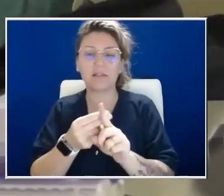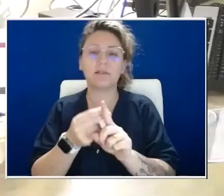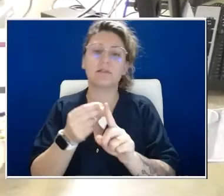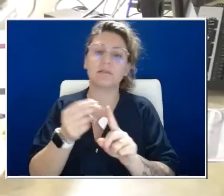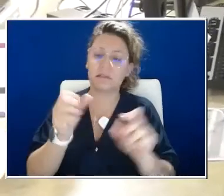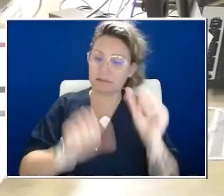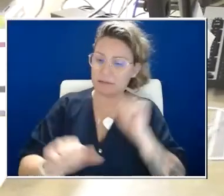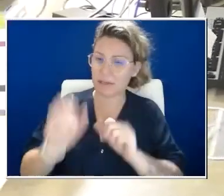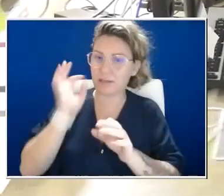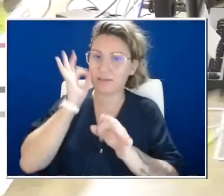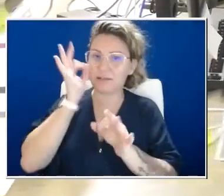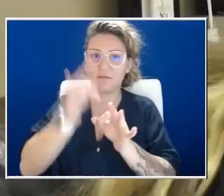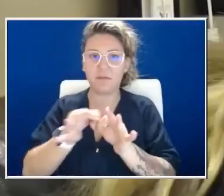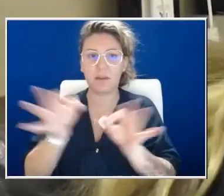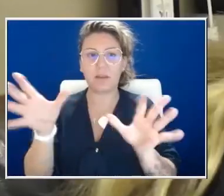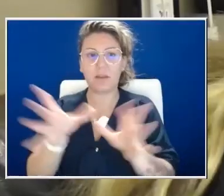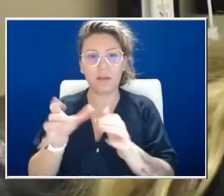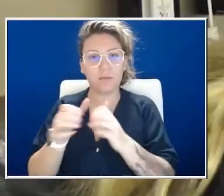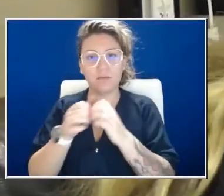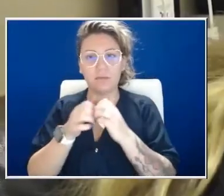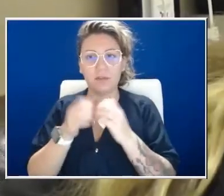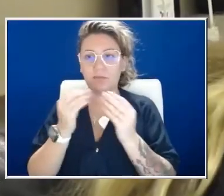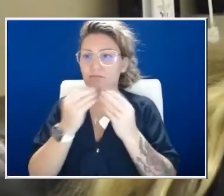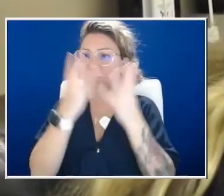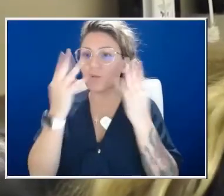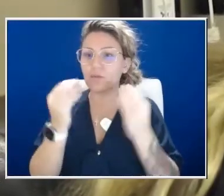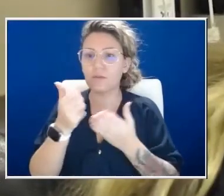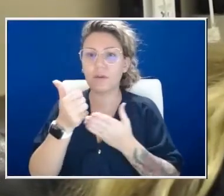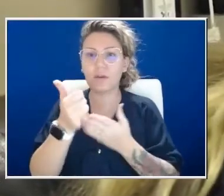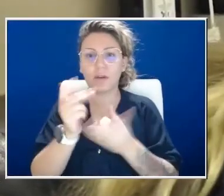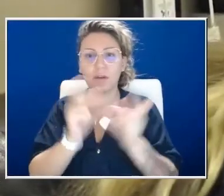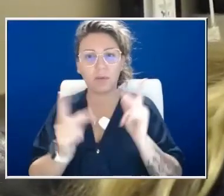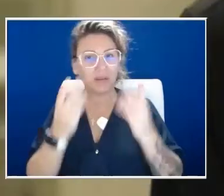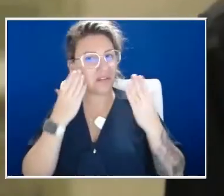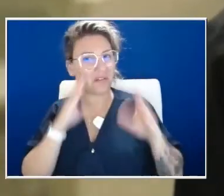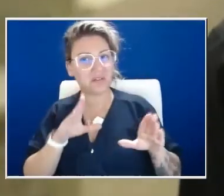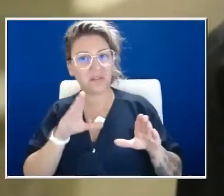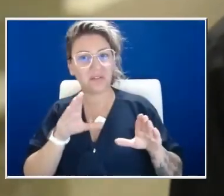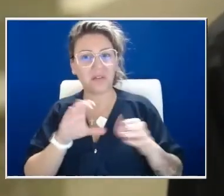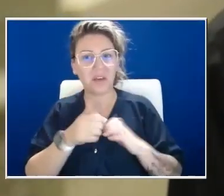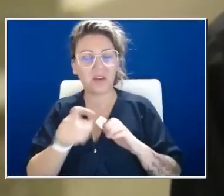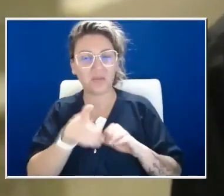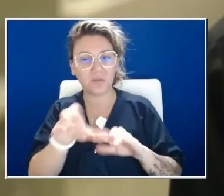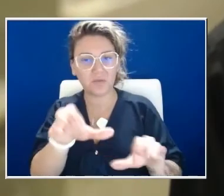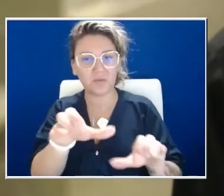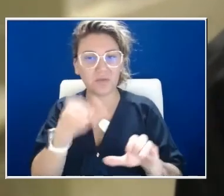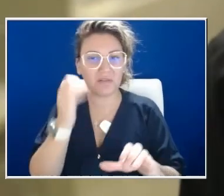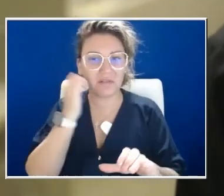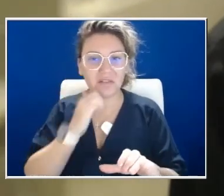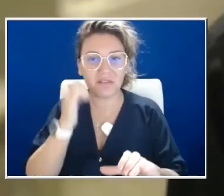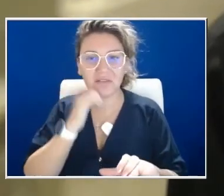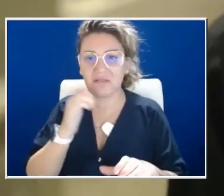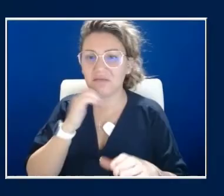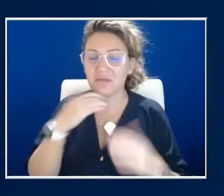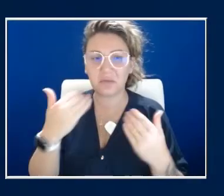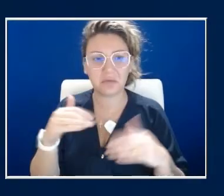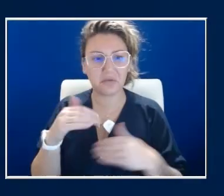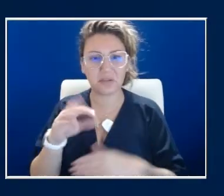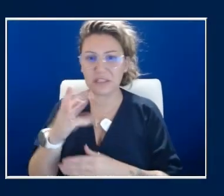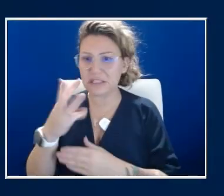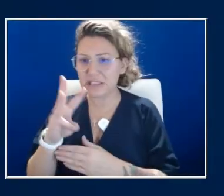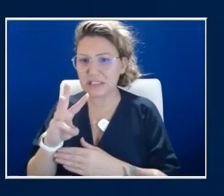come together beautifully to help people. I don't know how you've been doing it day after day, and gosh, what's it been, 16, 18 months